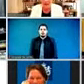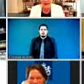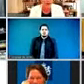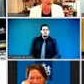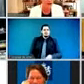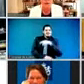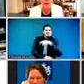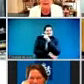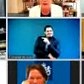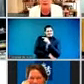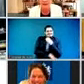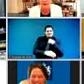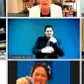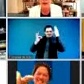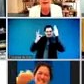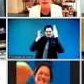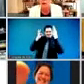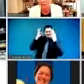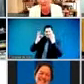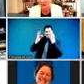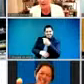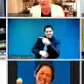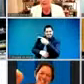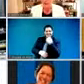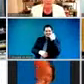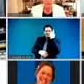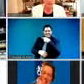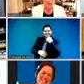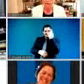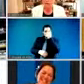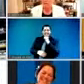And after that, I would like to listen from Sarah Adwoa, please.